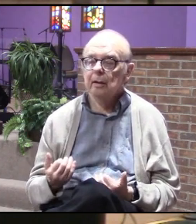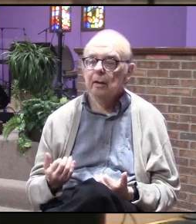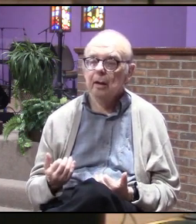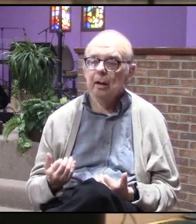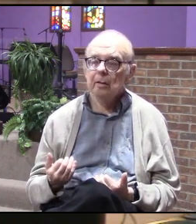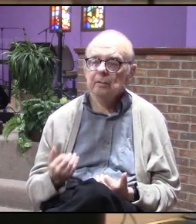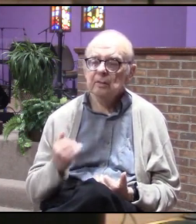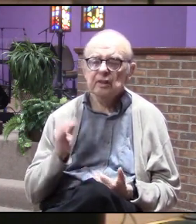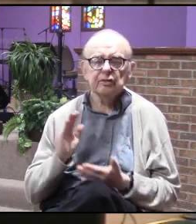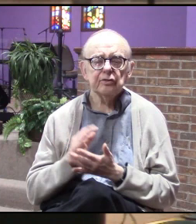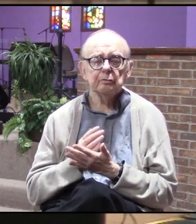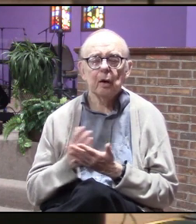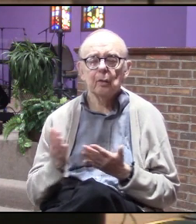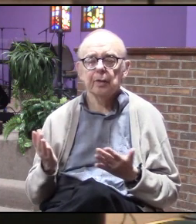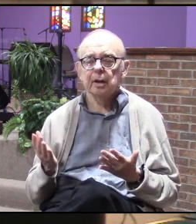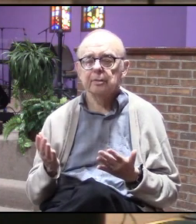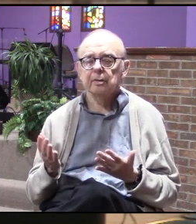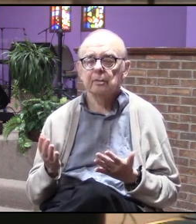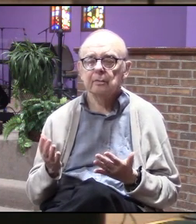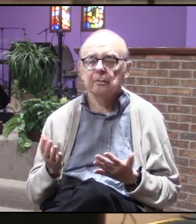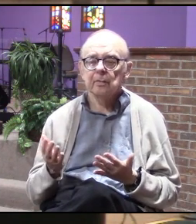It's just little things,